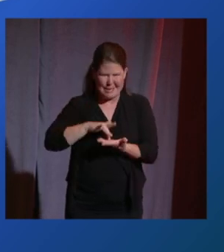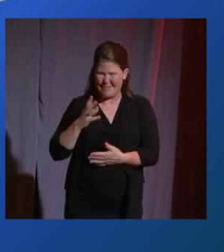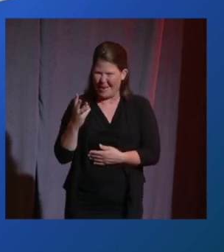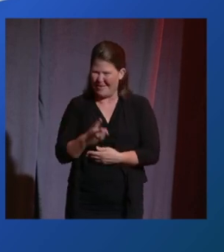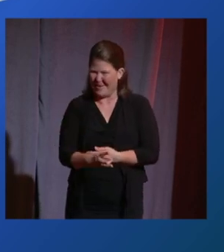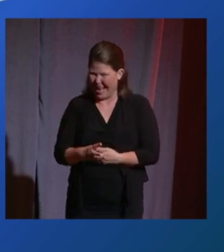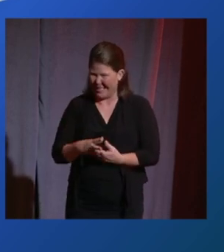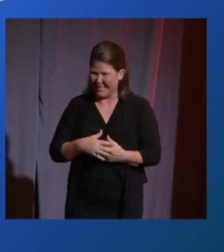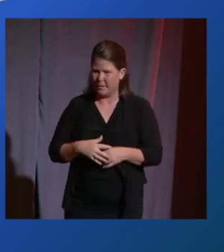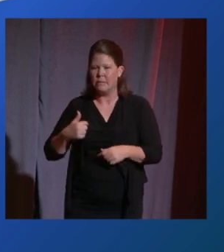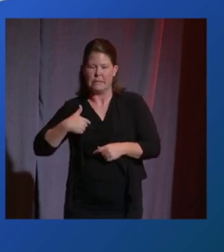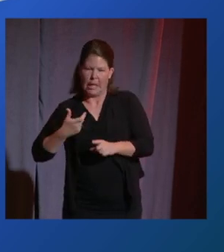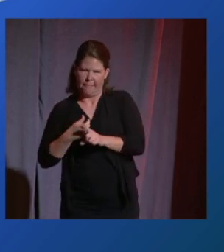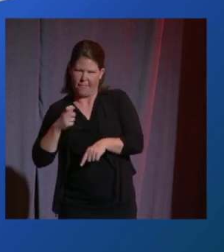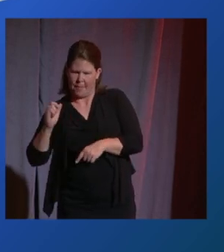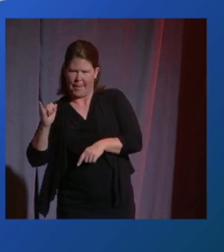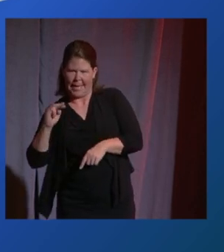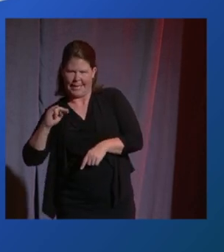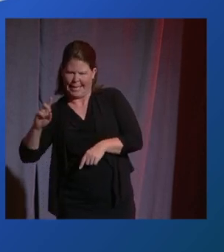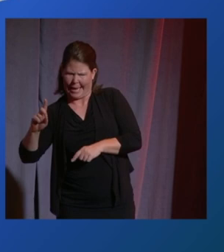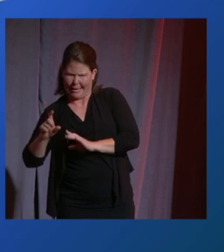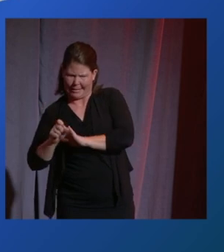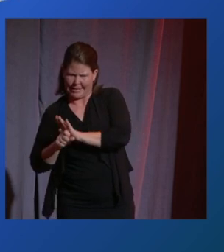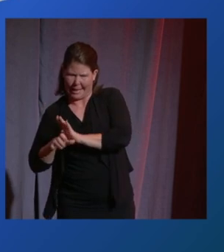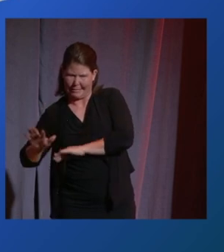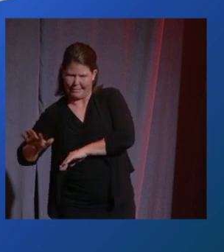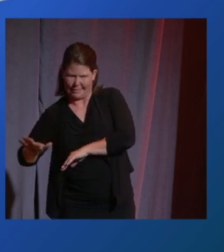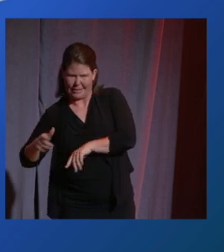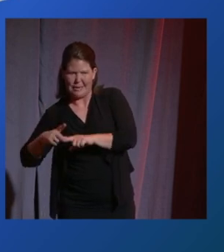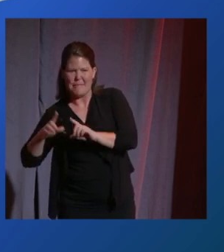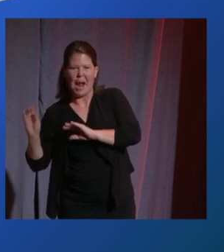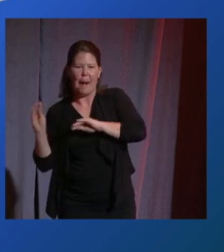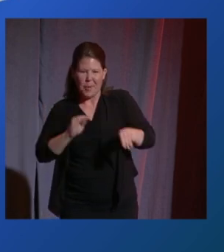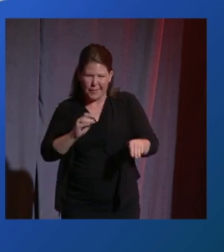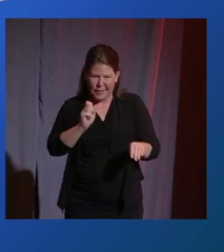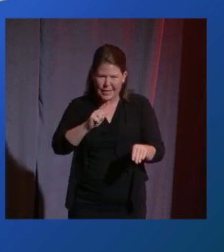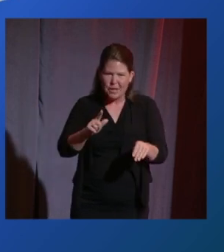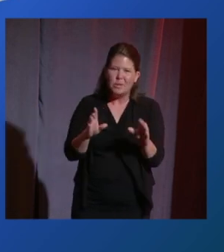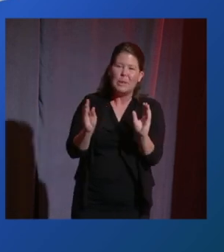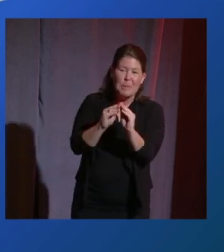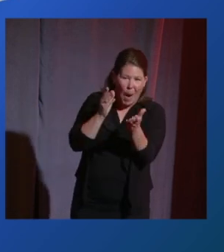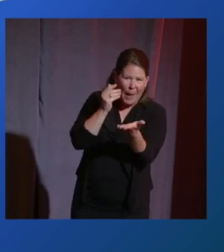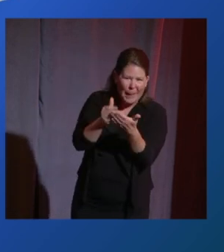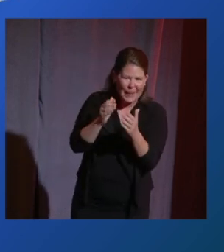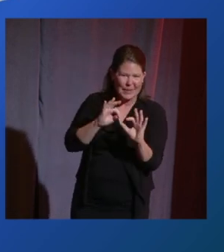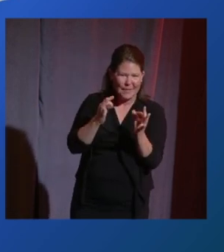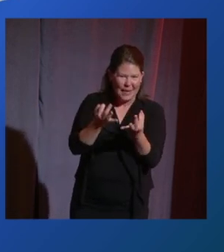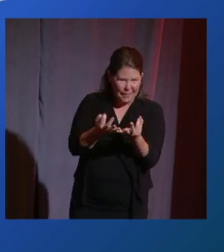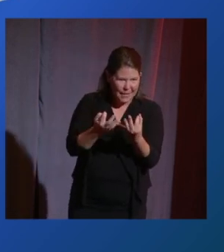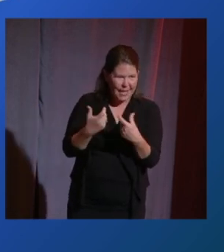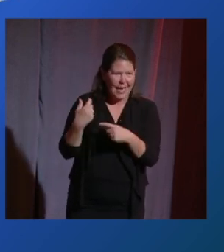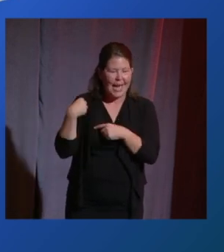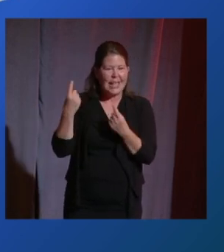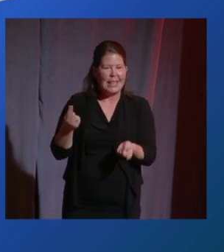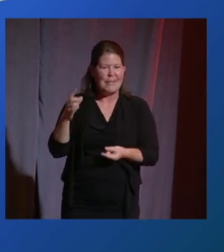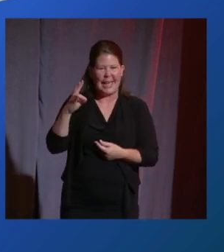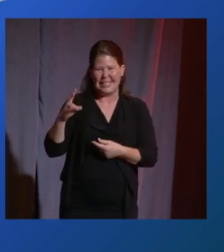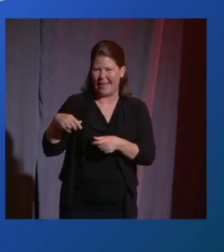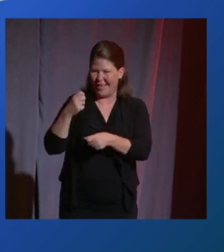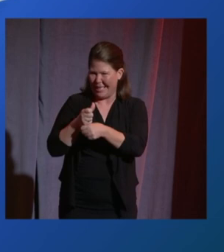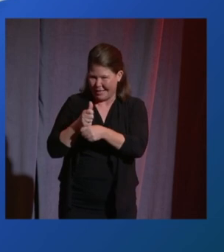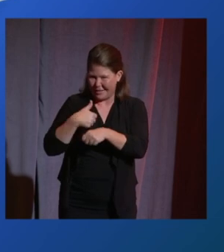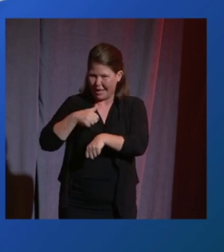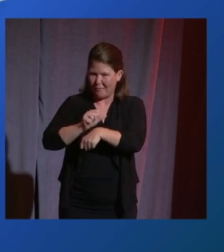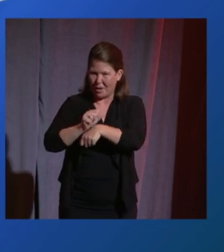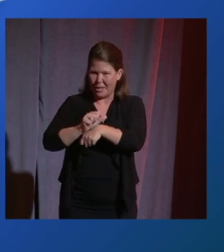back to St Louis I'm from Indiana so I moved to St Louis to be closer to family um and for the past seven years I've been with USA